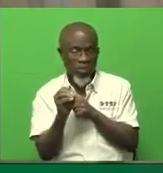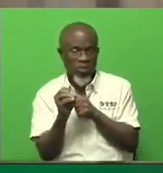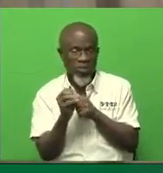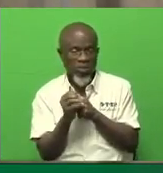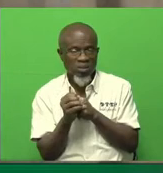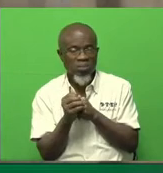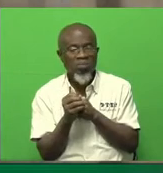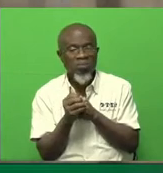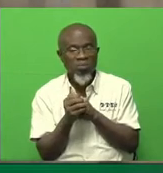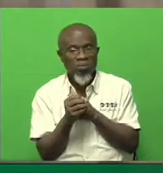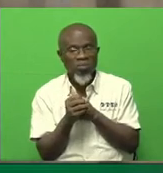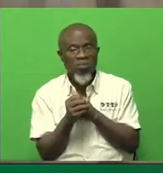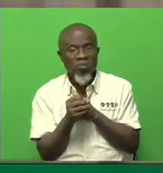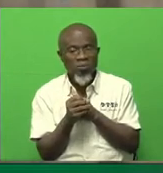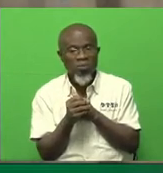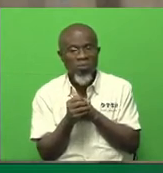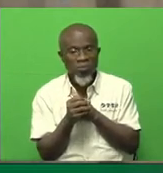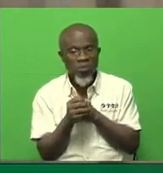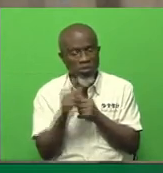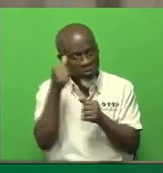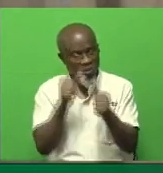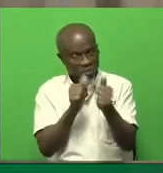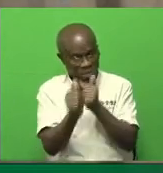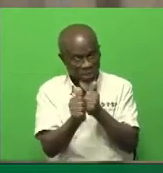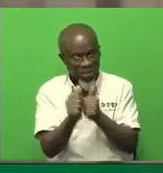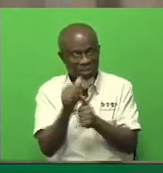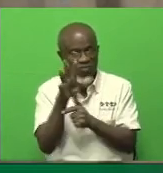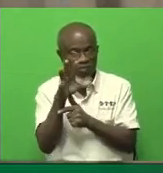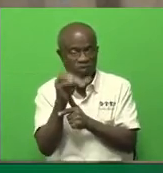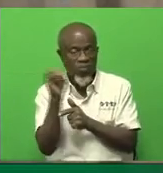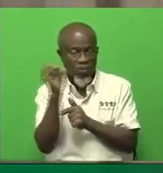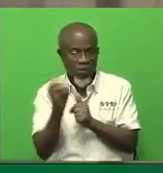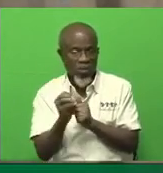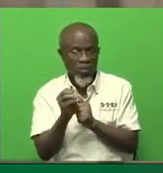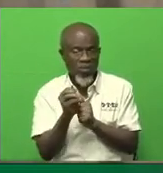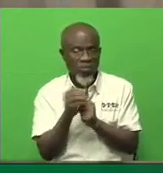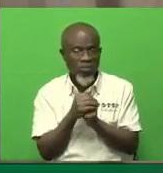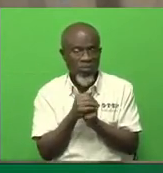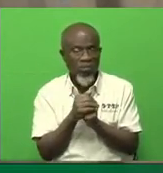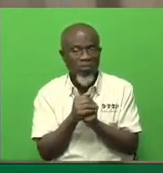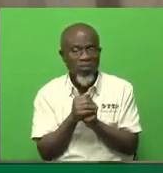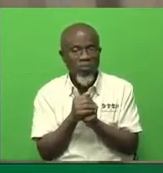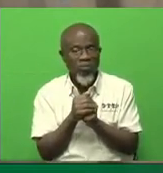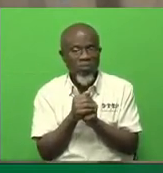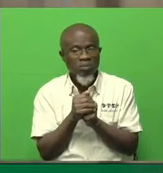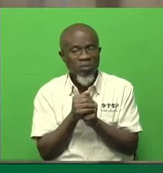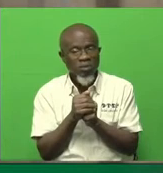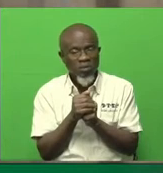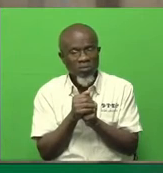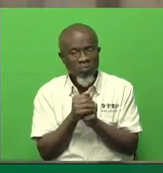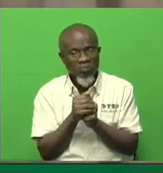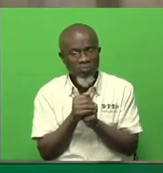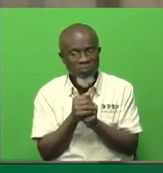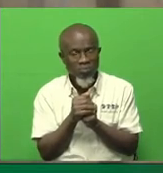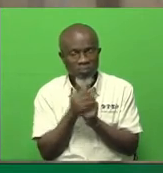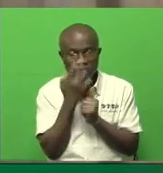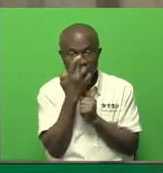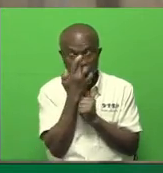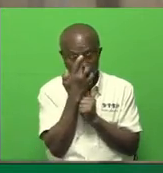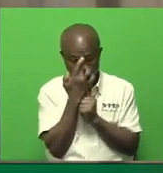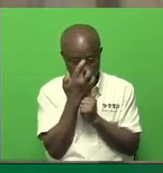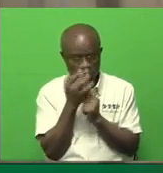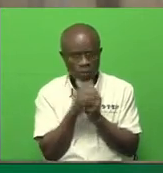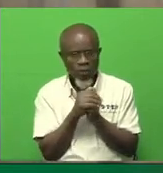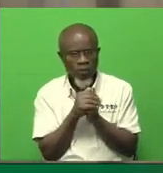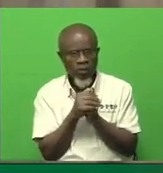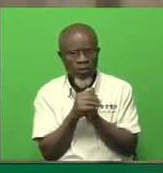we have a former Minister discussing our remedial program as as it were it